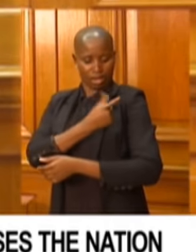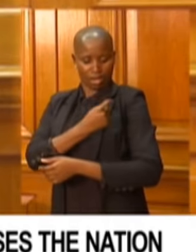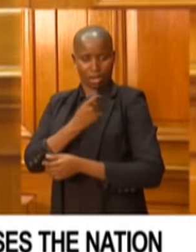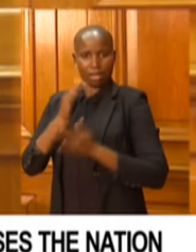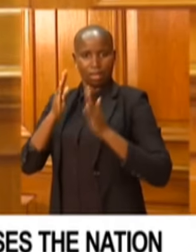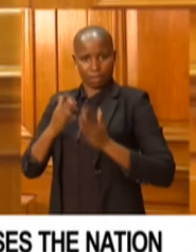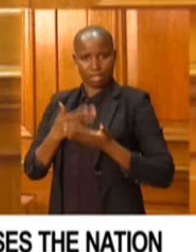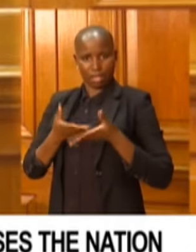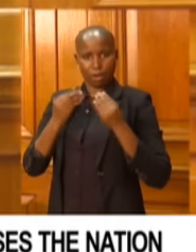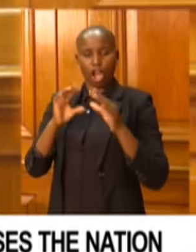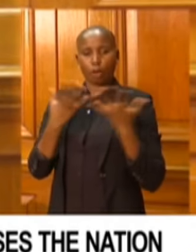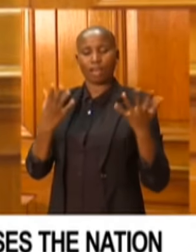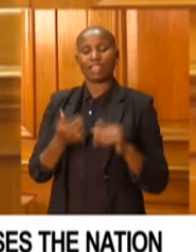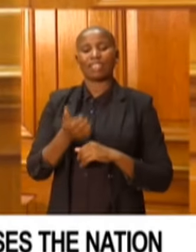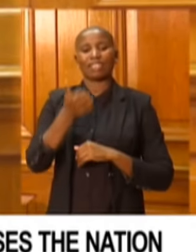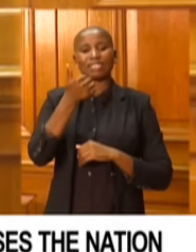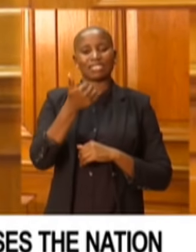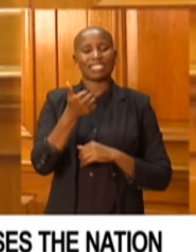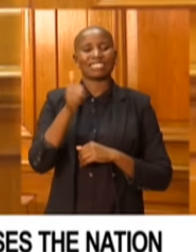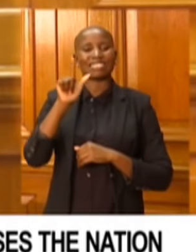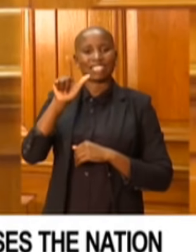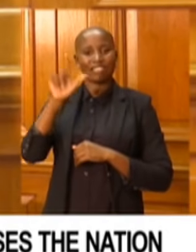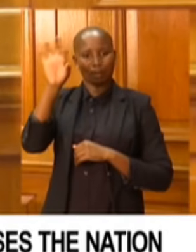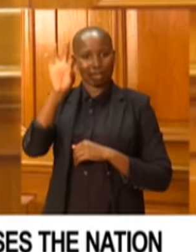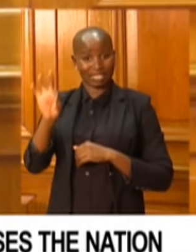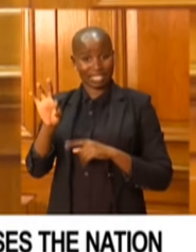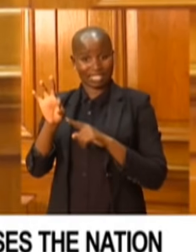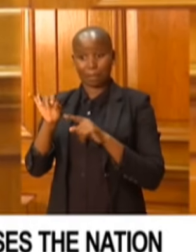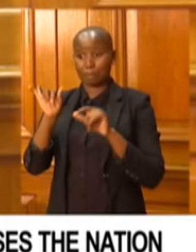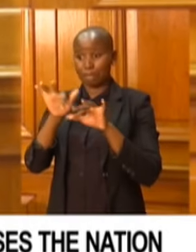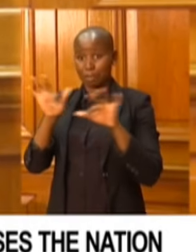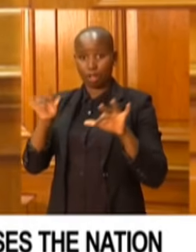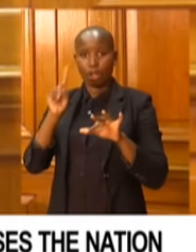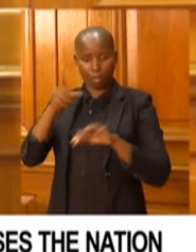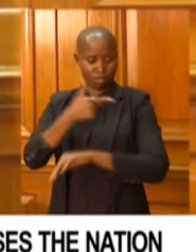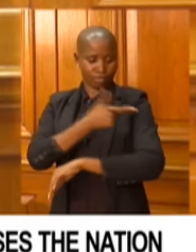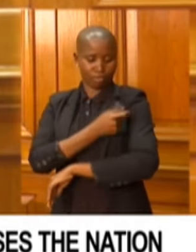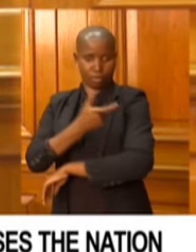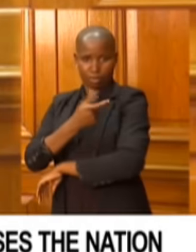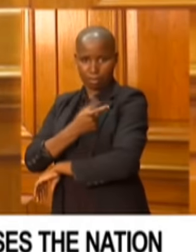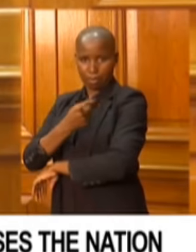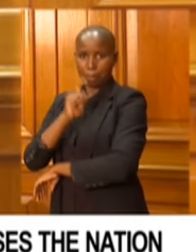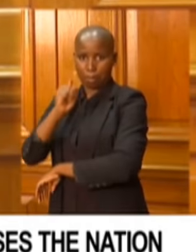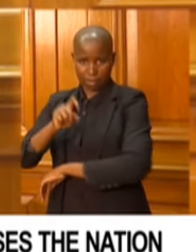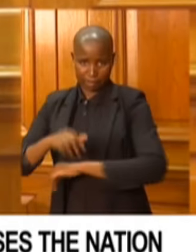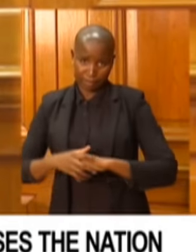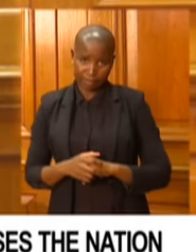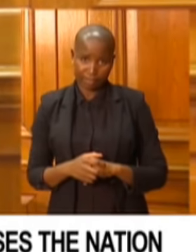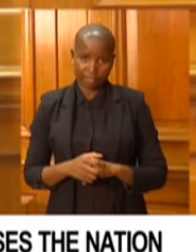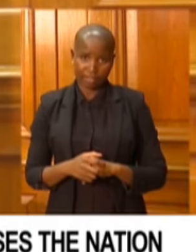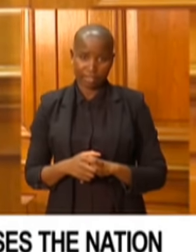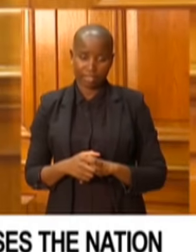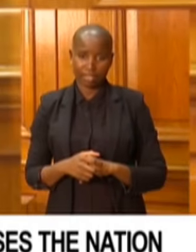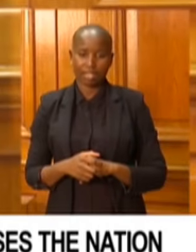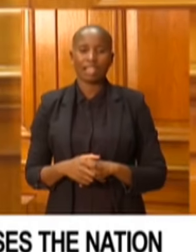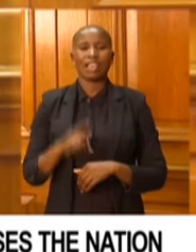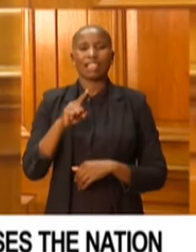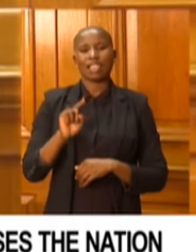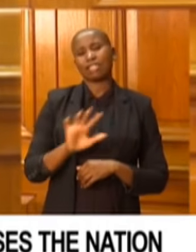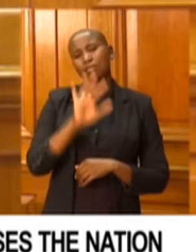around 67% of our population is immune. This amounts to